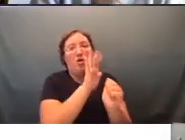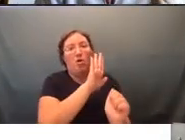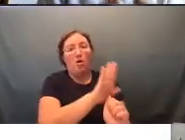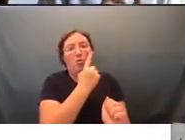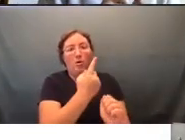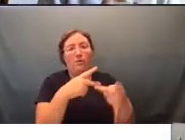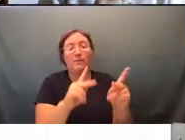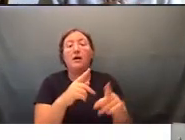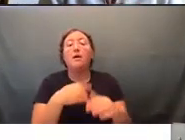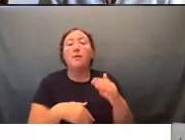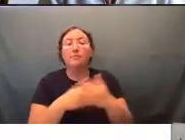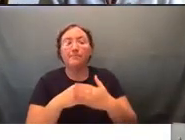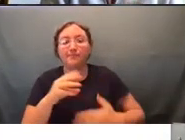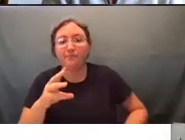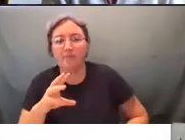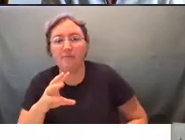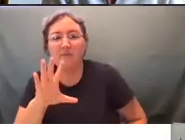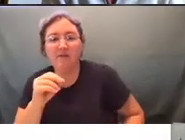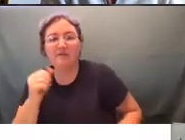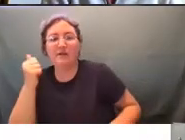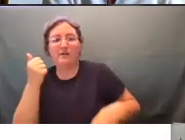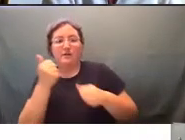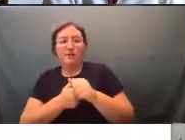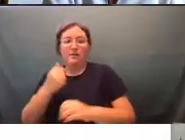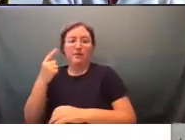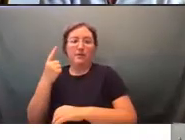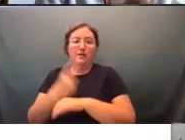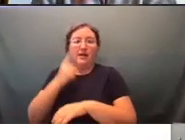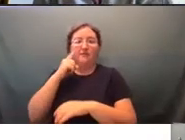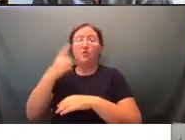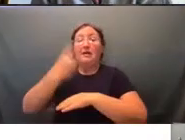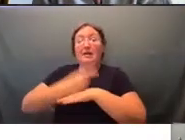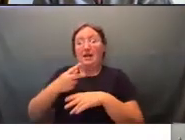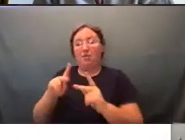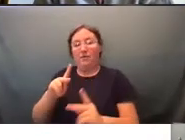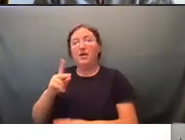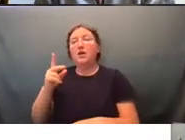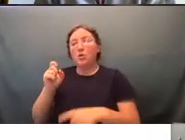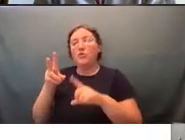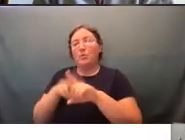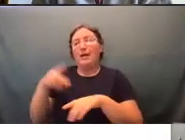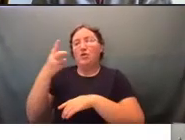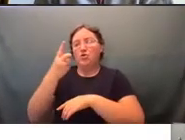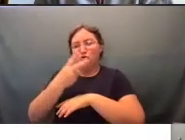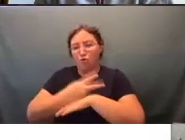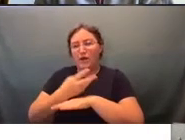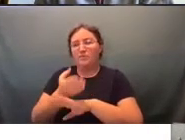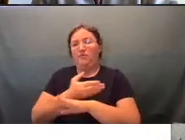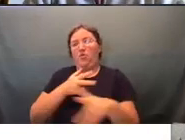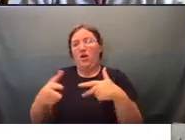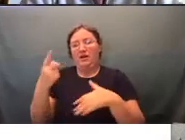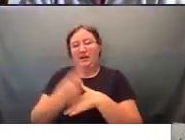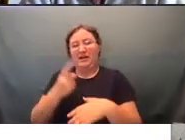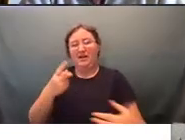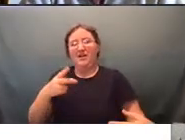you actually have to go in and apply for them 2 days before your hiking day. So the day permit thing